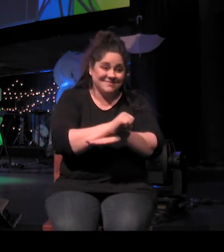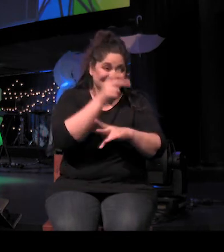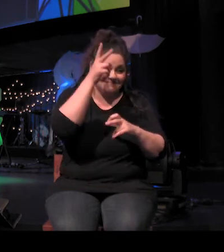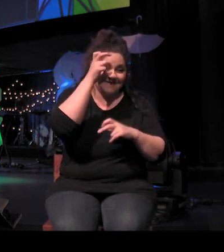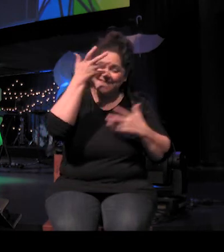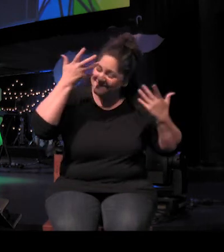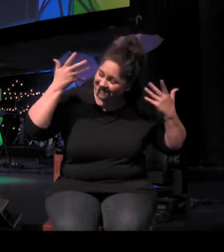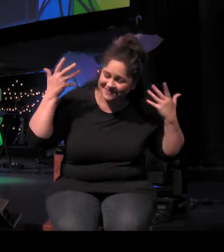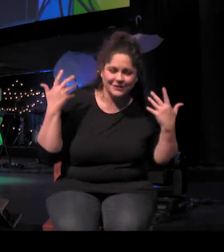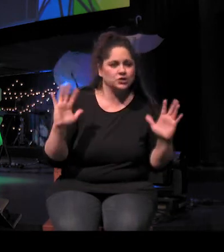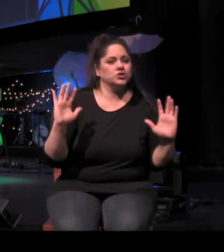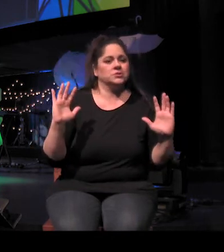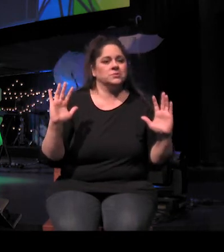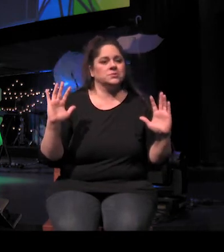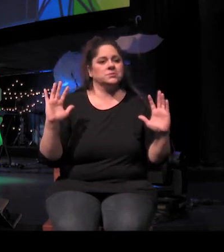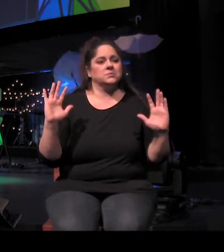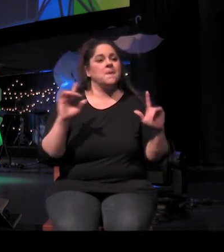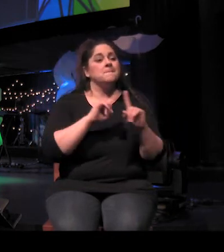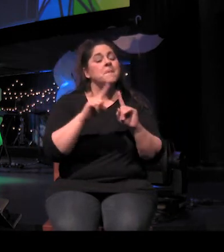But we have to be aware.